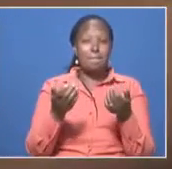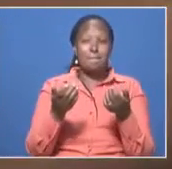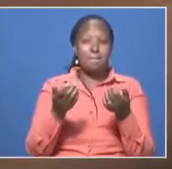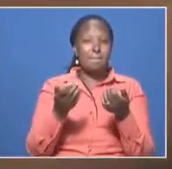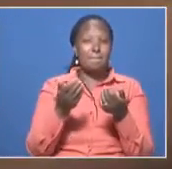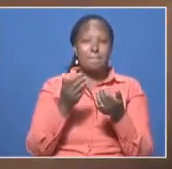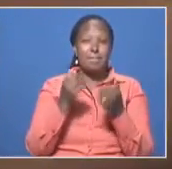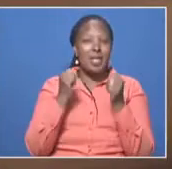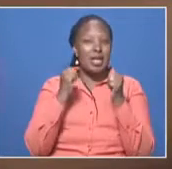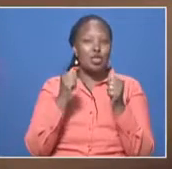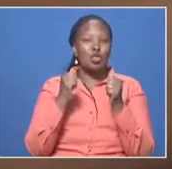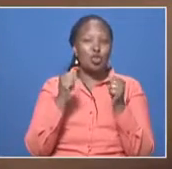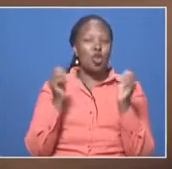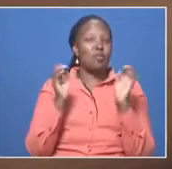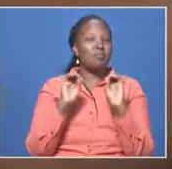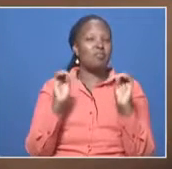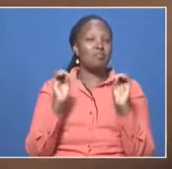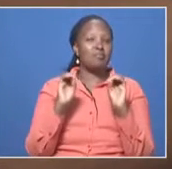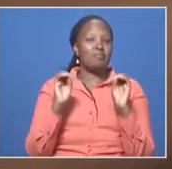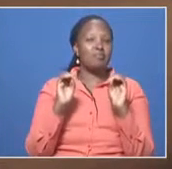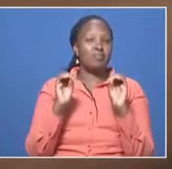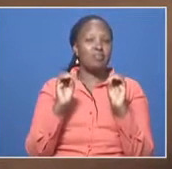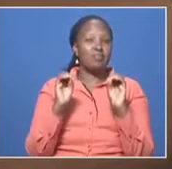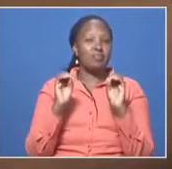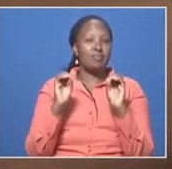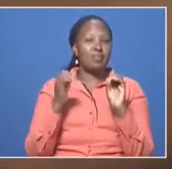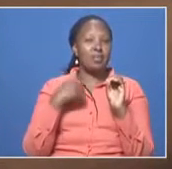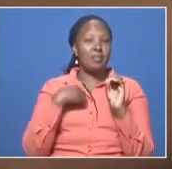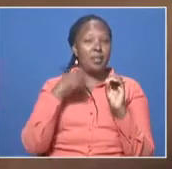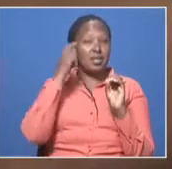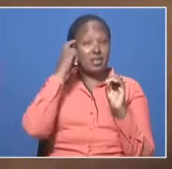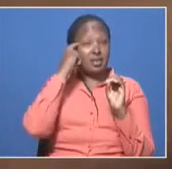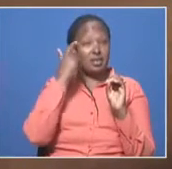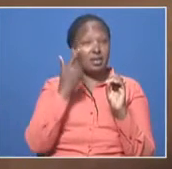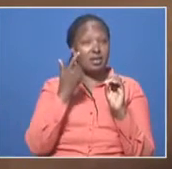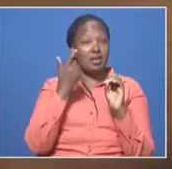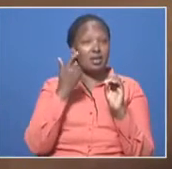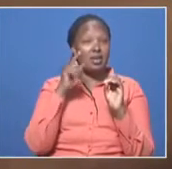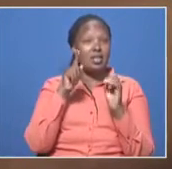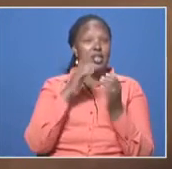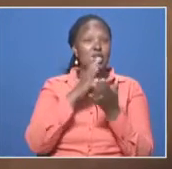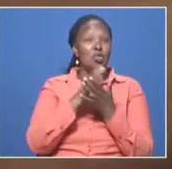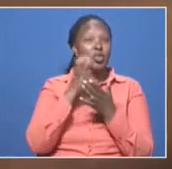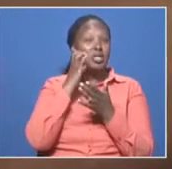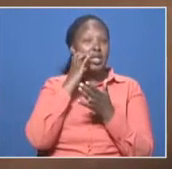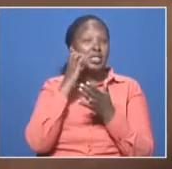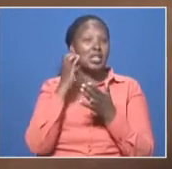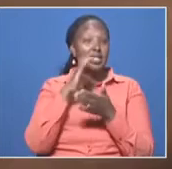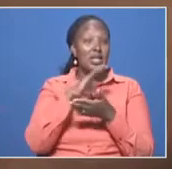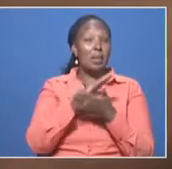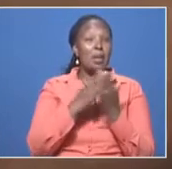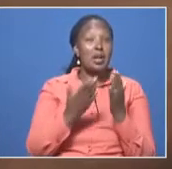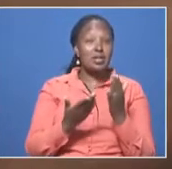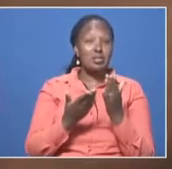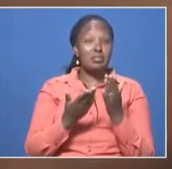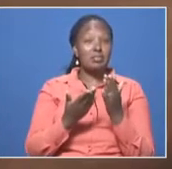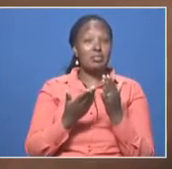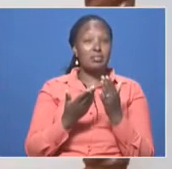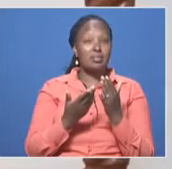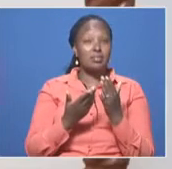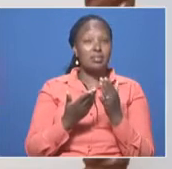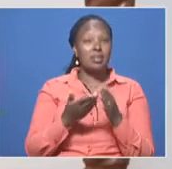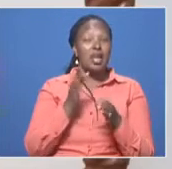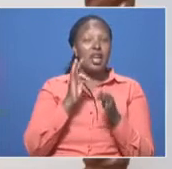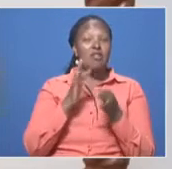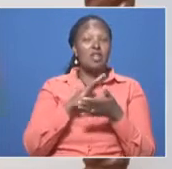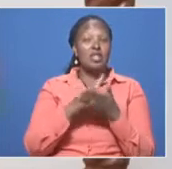not as strong. And I think that was the saddest bit of it, is that even if